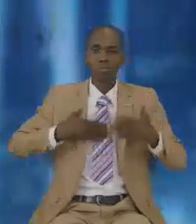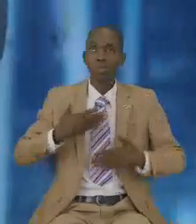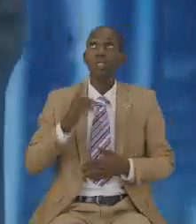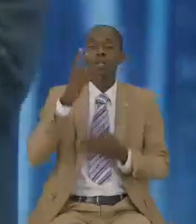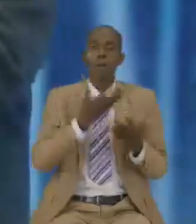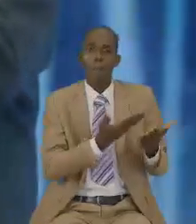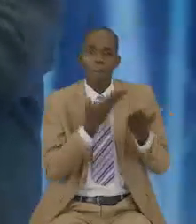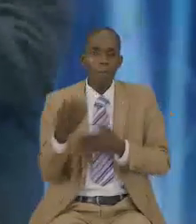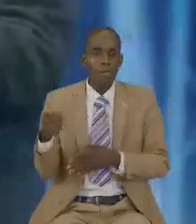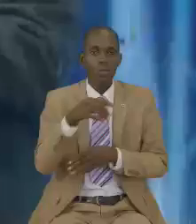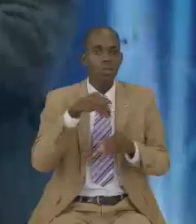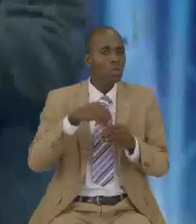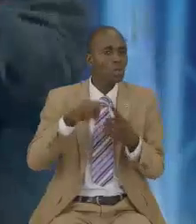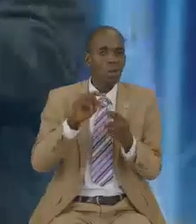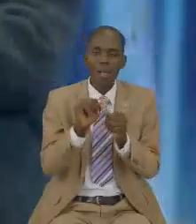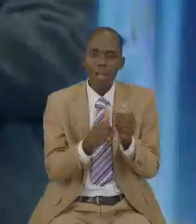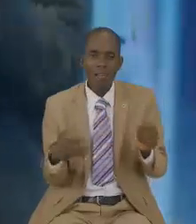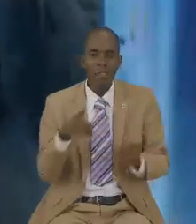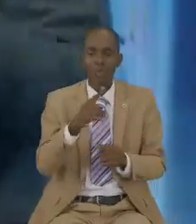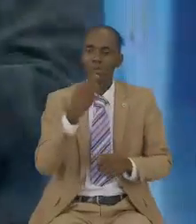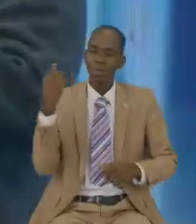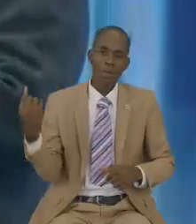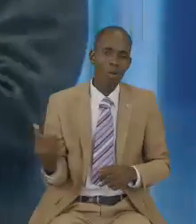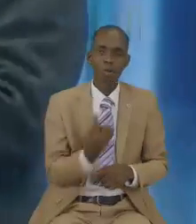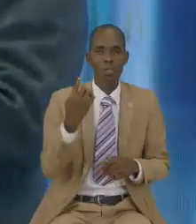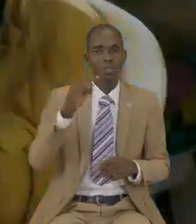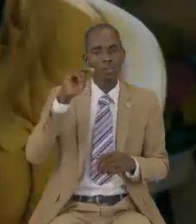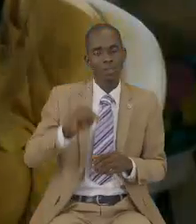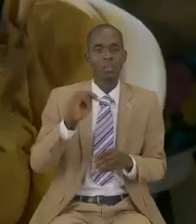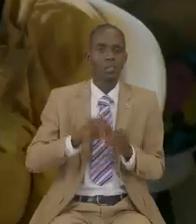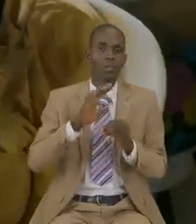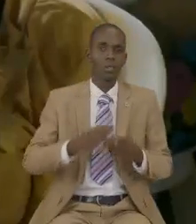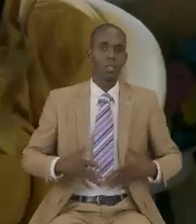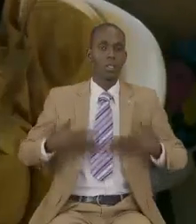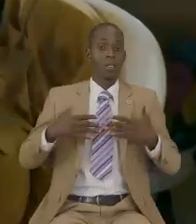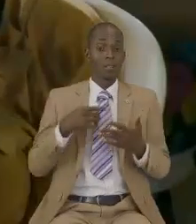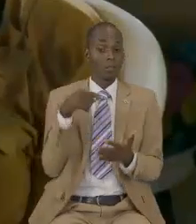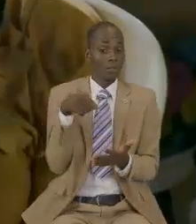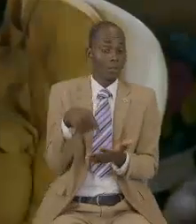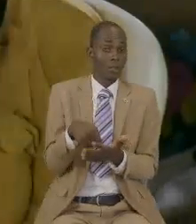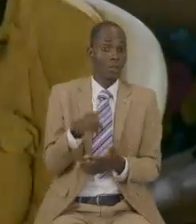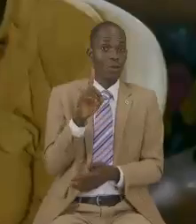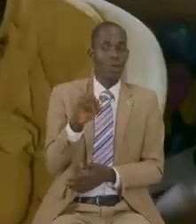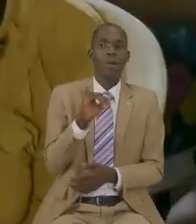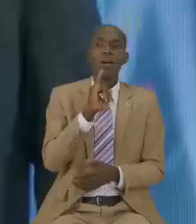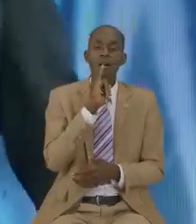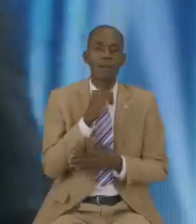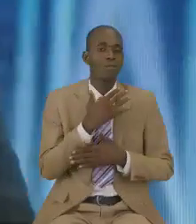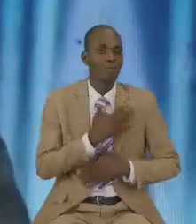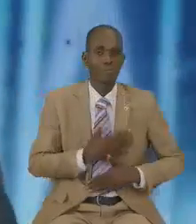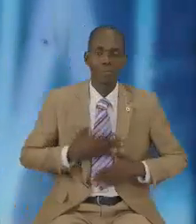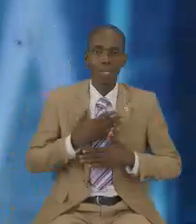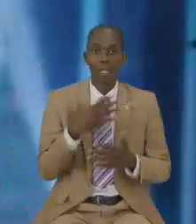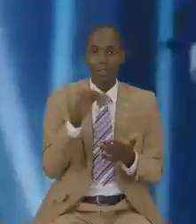into everything you ever needed in your life. This is pleasant, and that